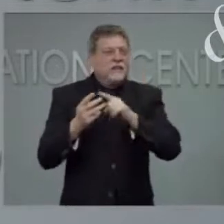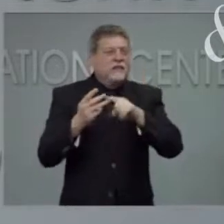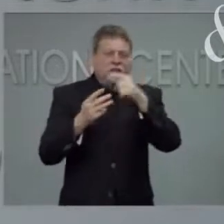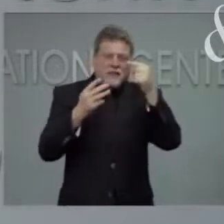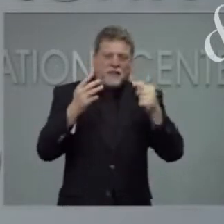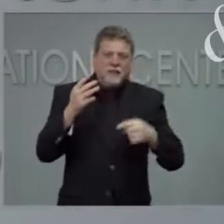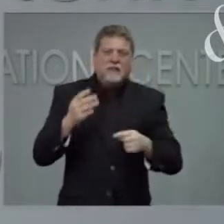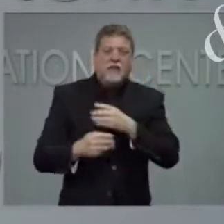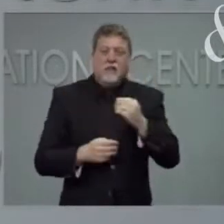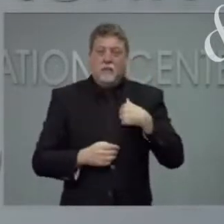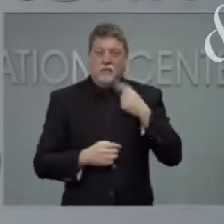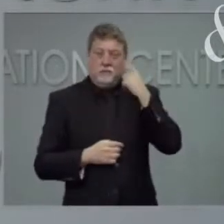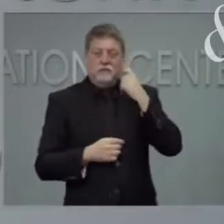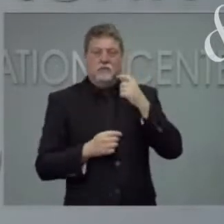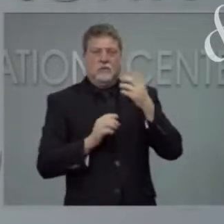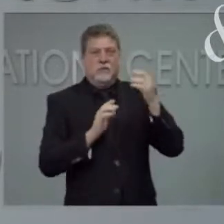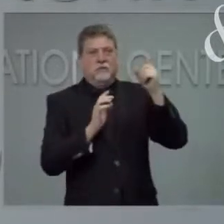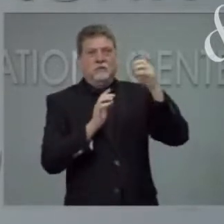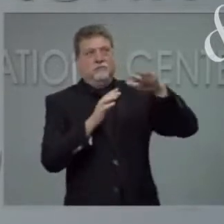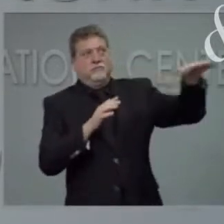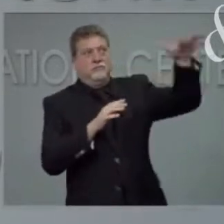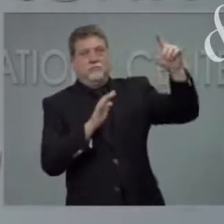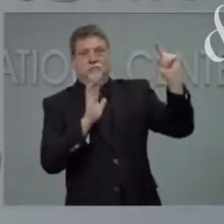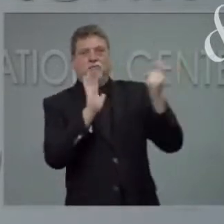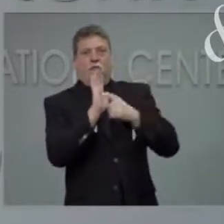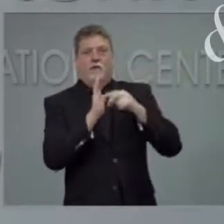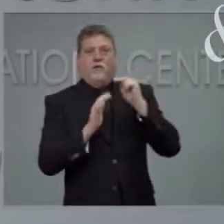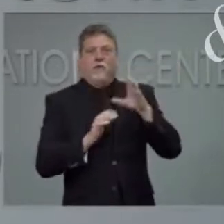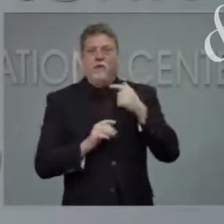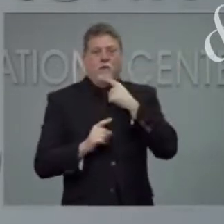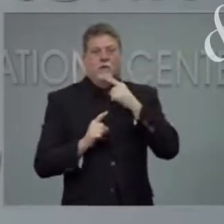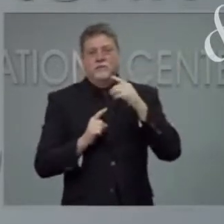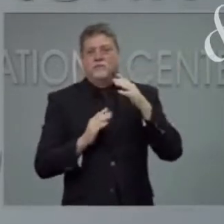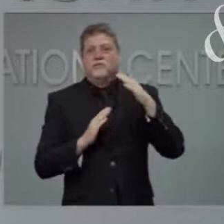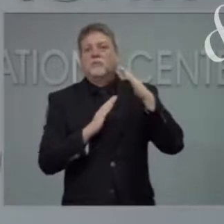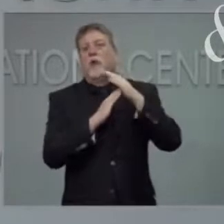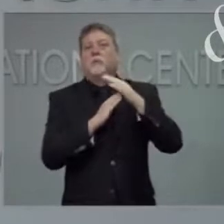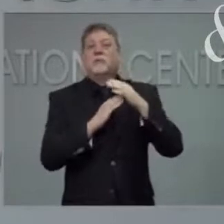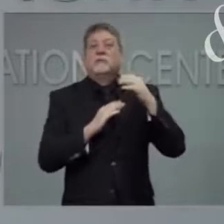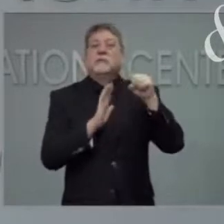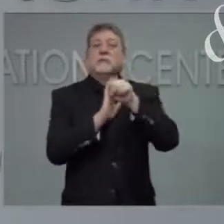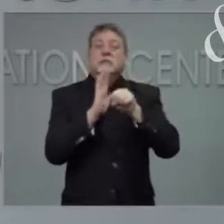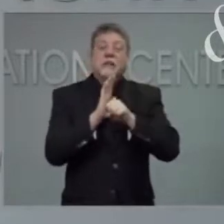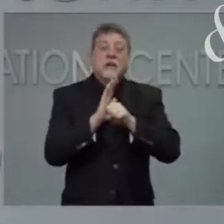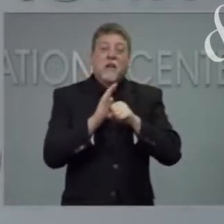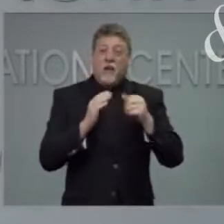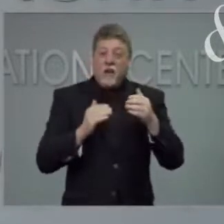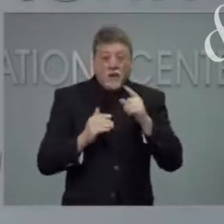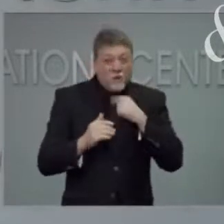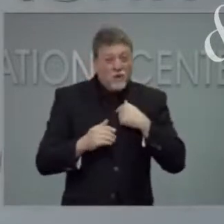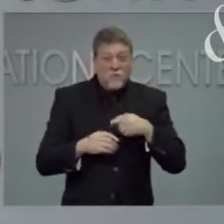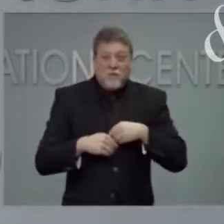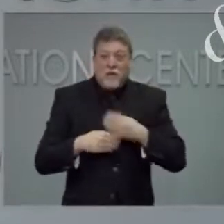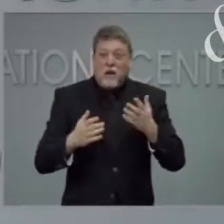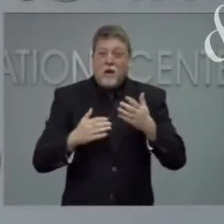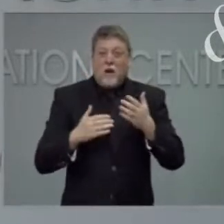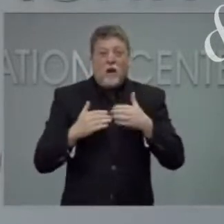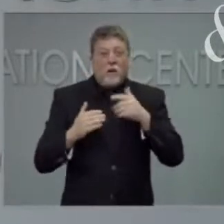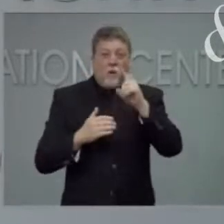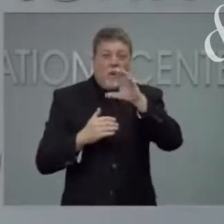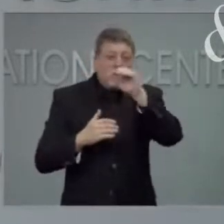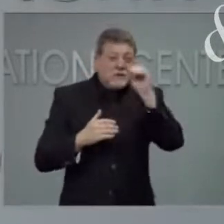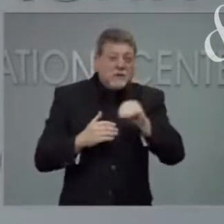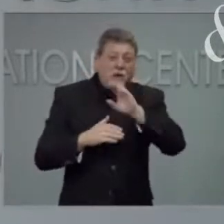recently recognized as the top state for having almost 100% of the data that